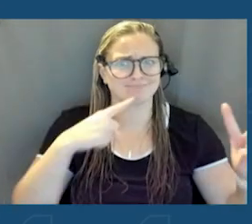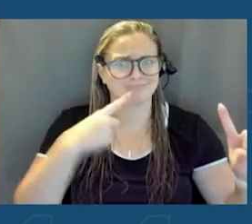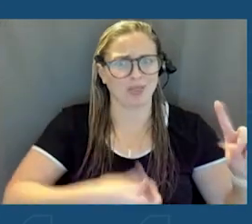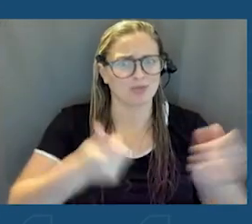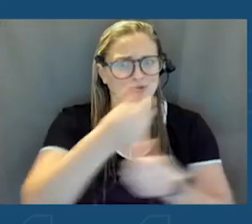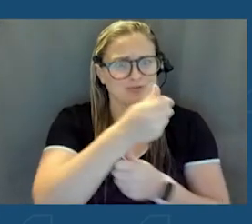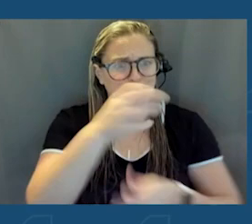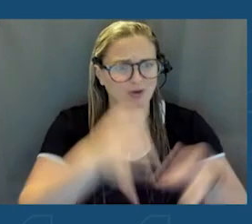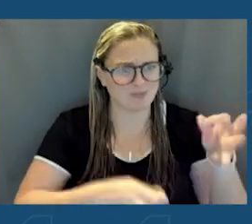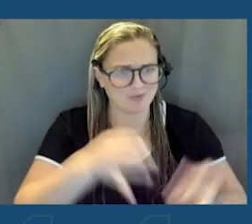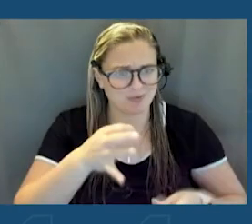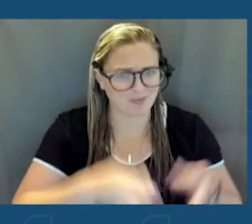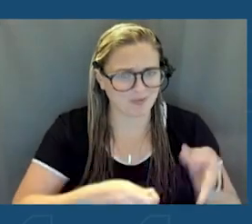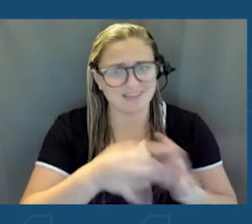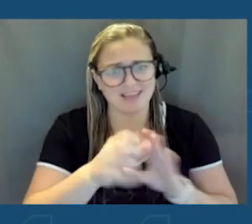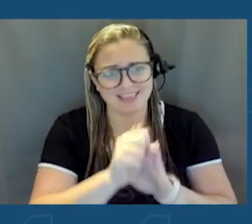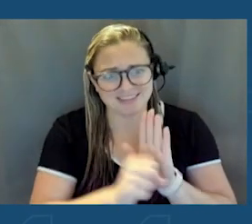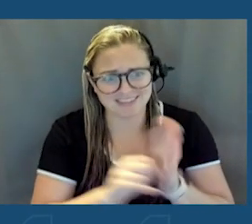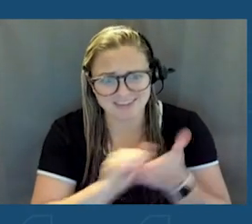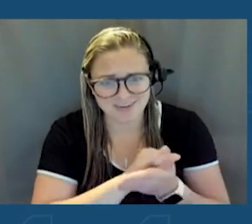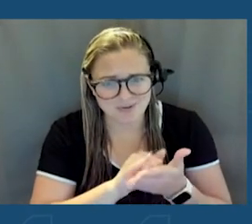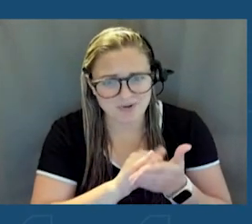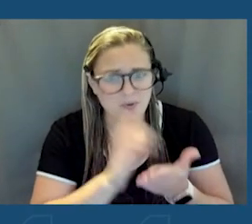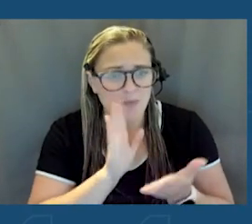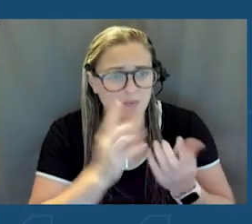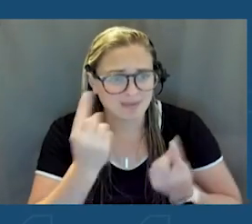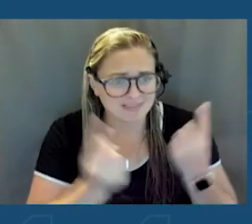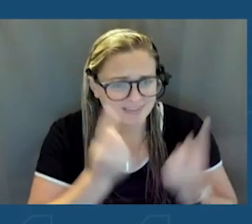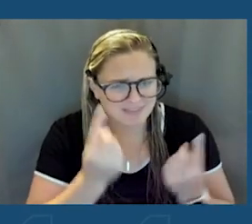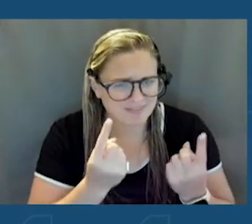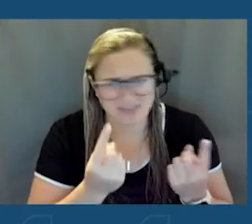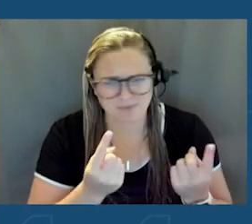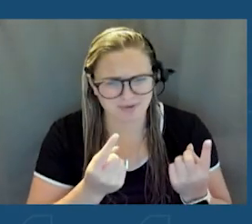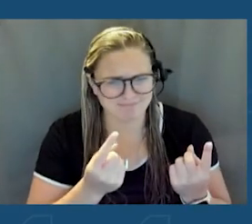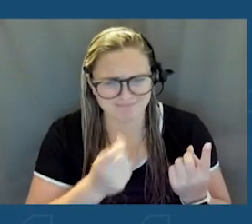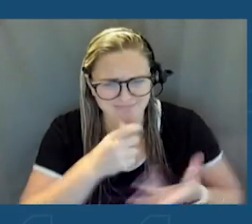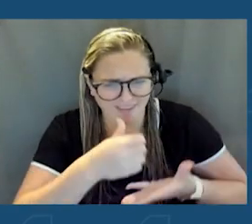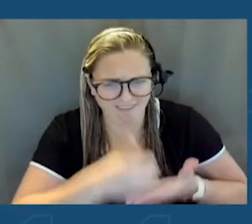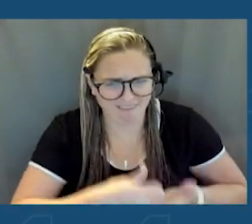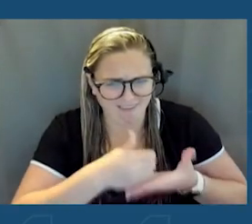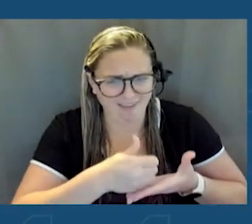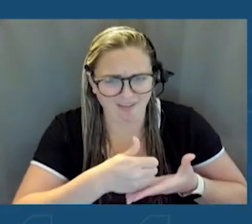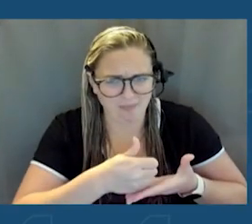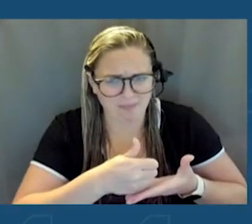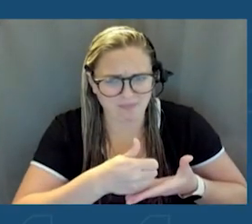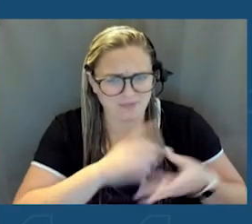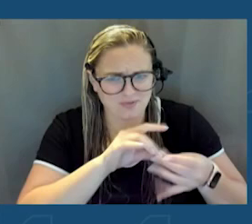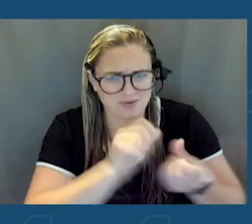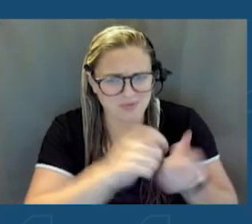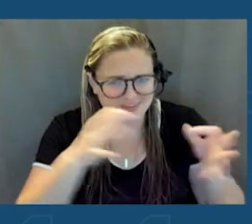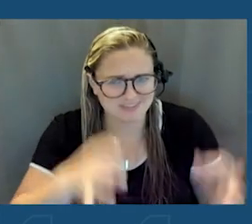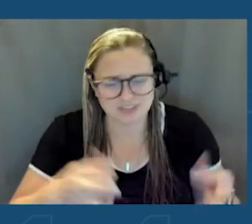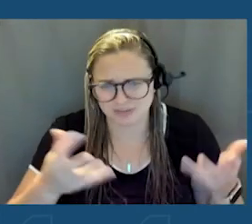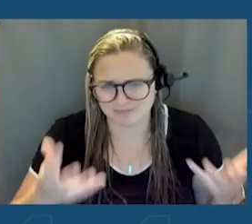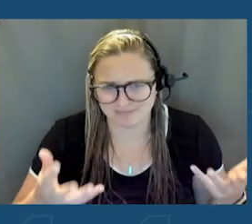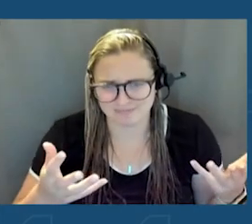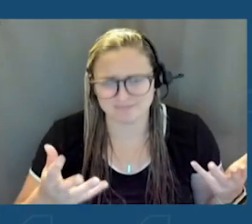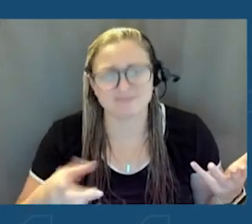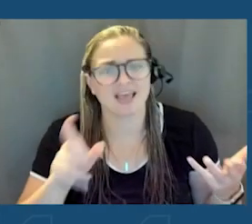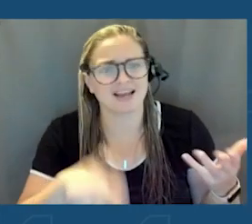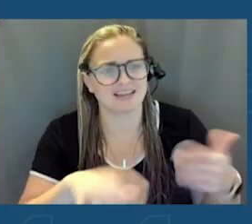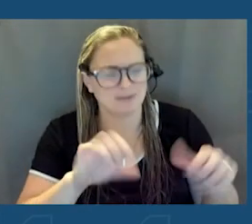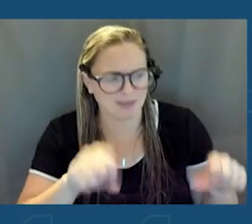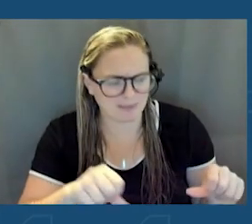of New York may be considering, because I believe that that'll be counterproductive when the decision is ultimately issued. I need to be able to keep